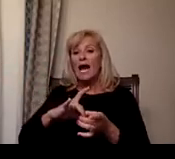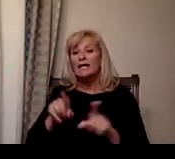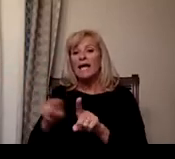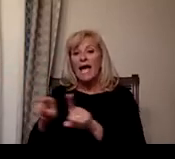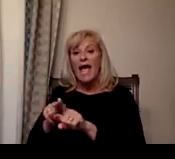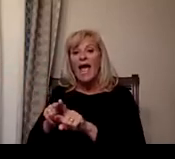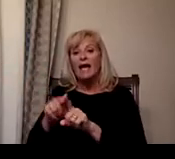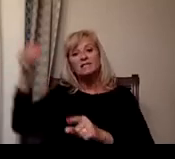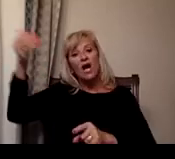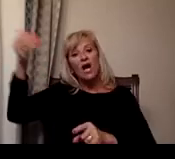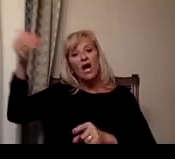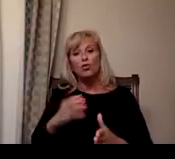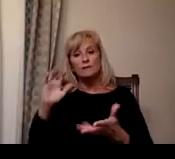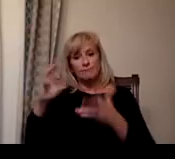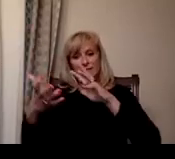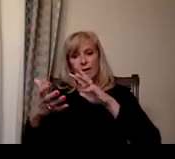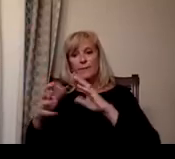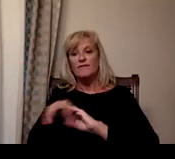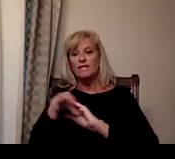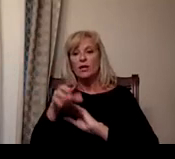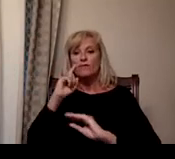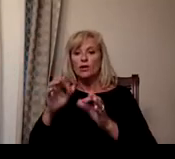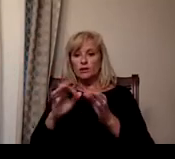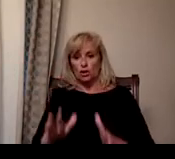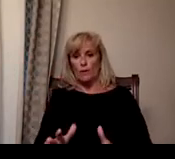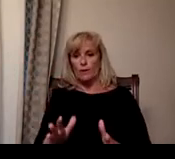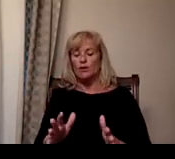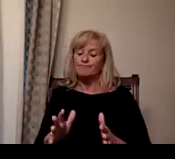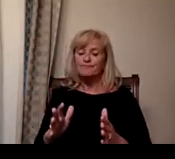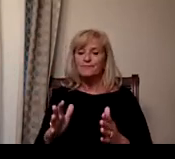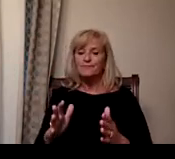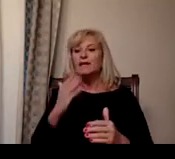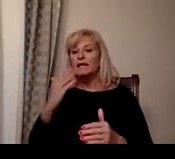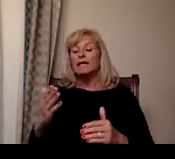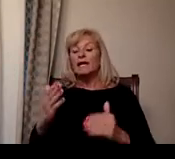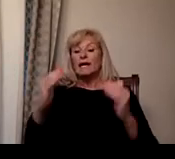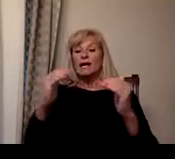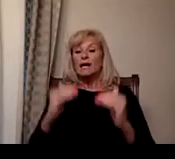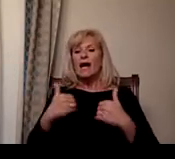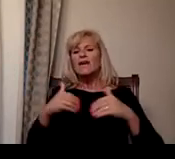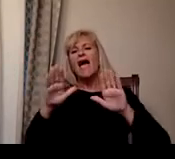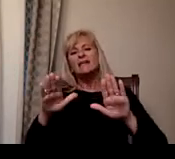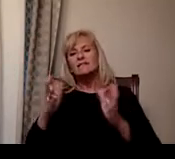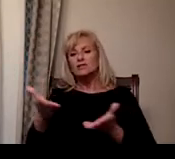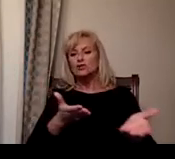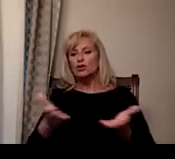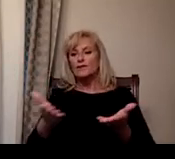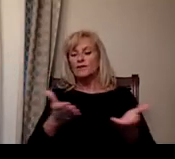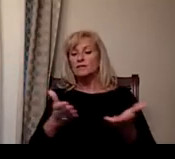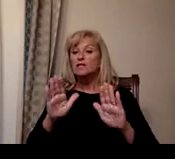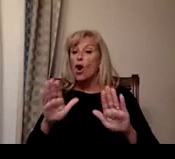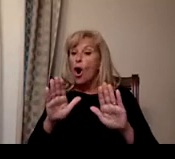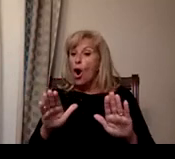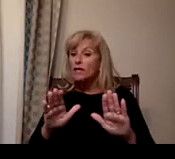helpful. So again, we have that excellent service. Now, the awesome part